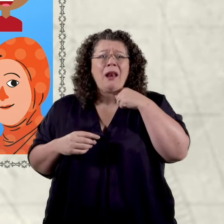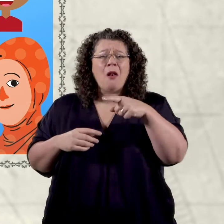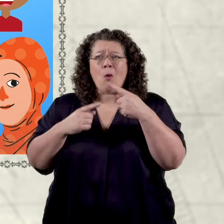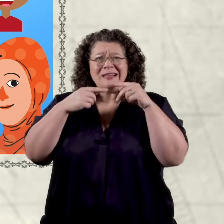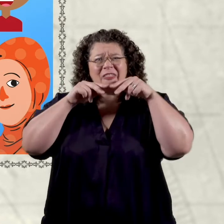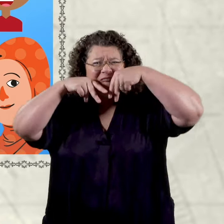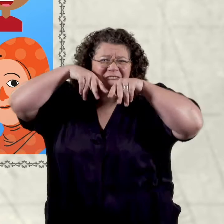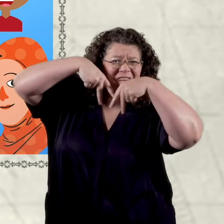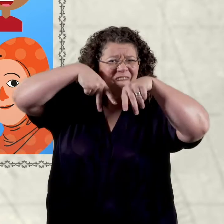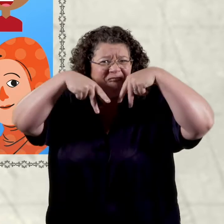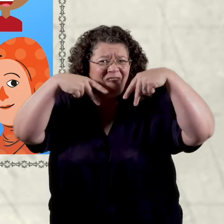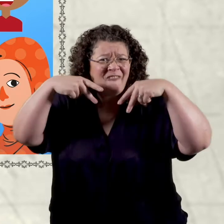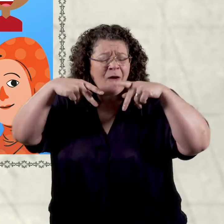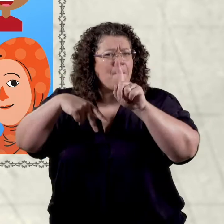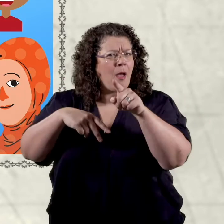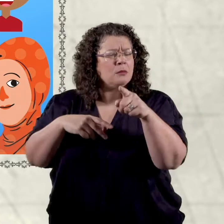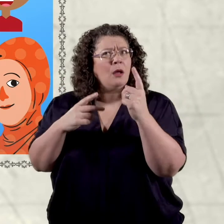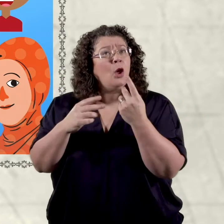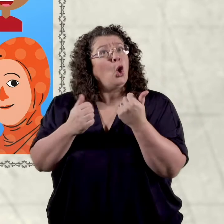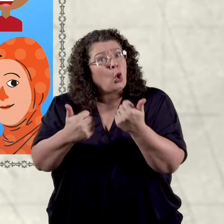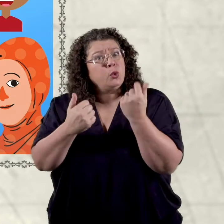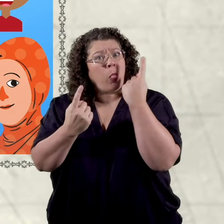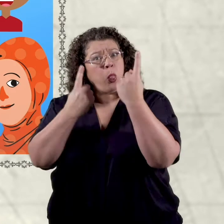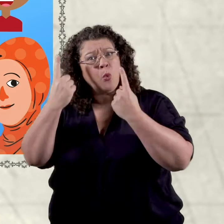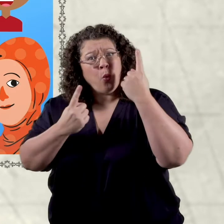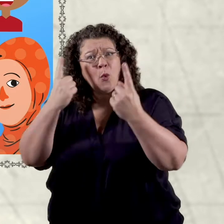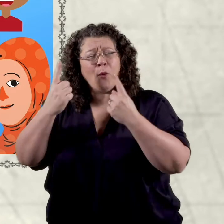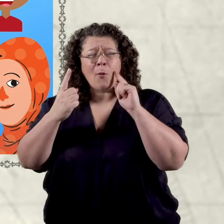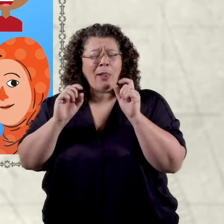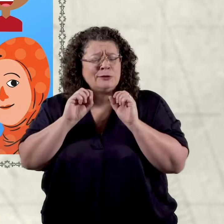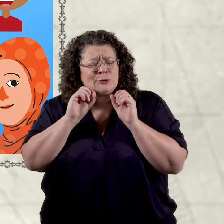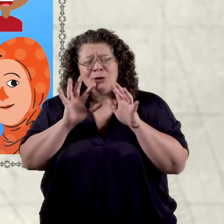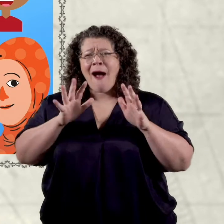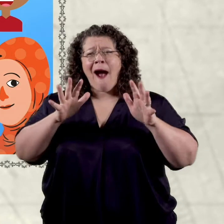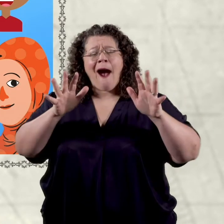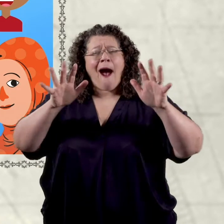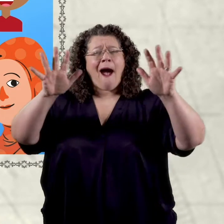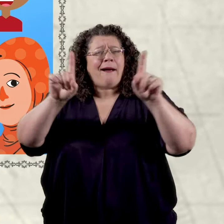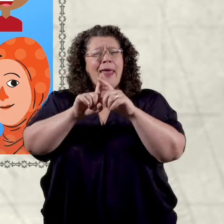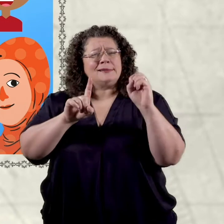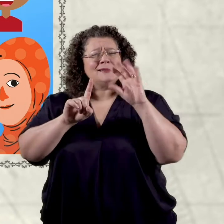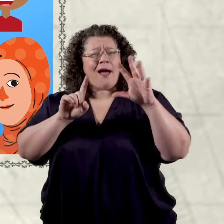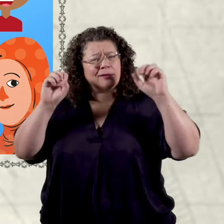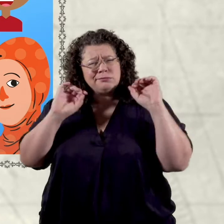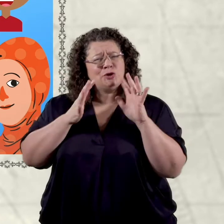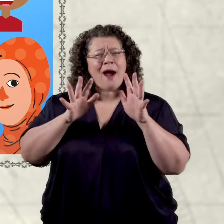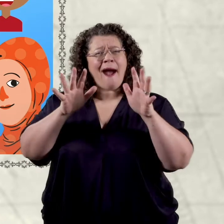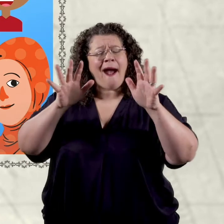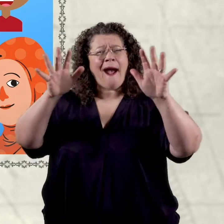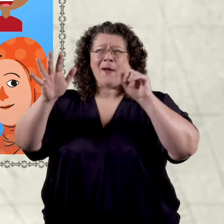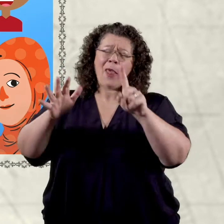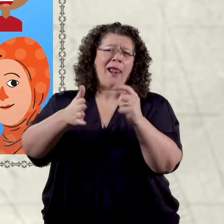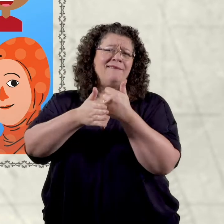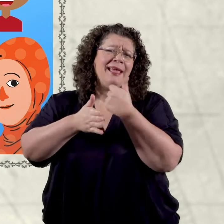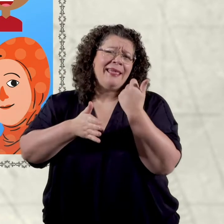double chin and stick out teeth. But if you have a good thought, they will shine out of your